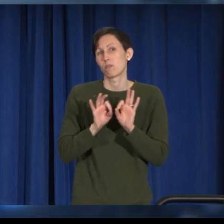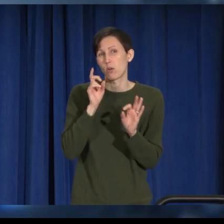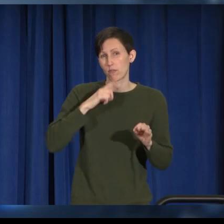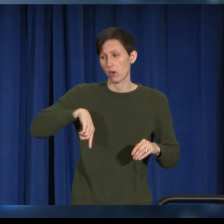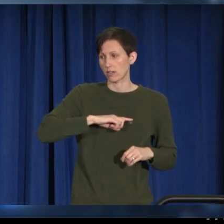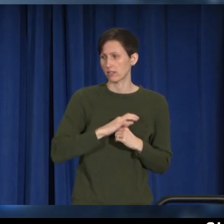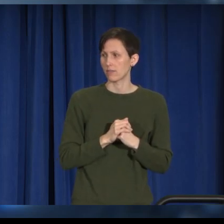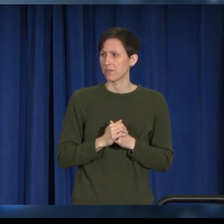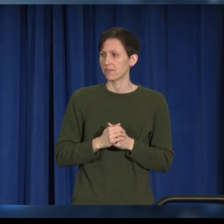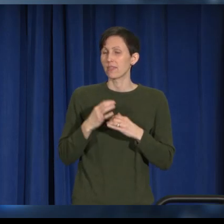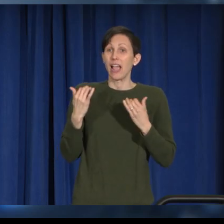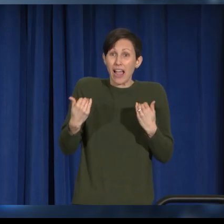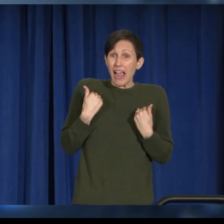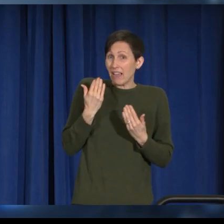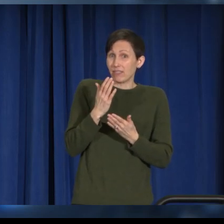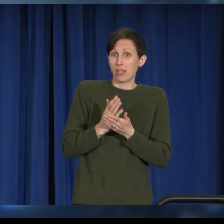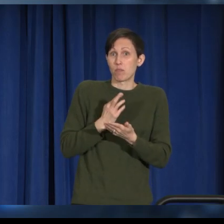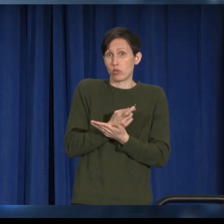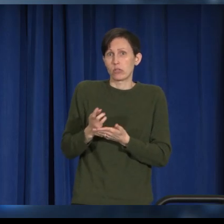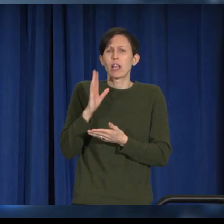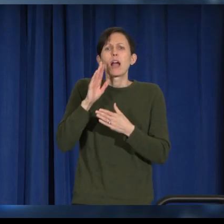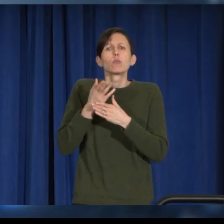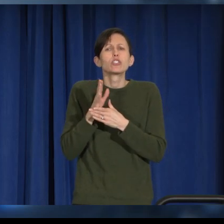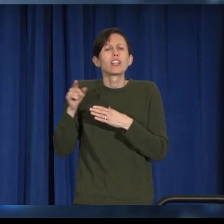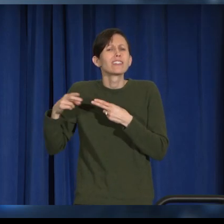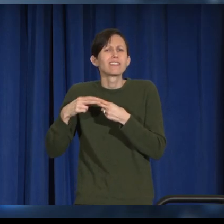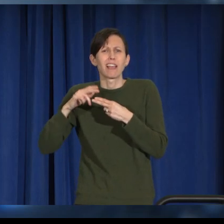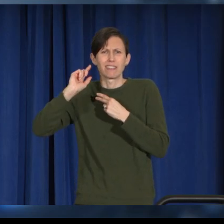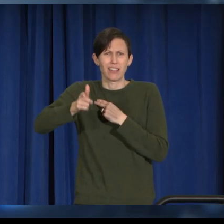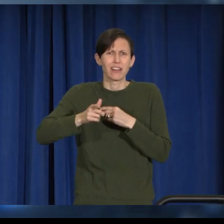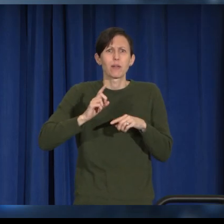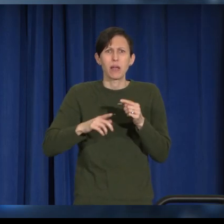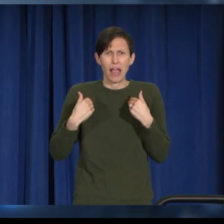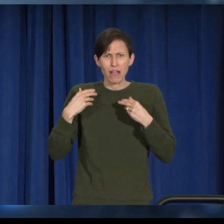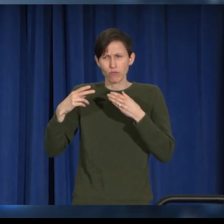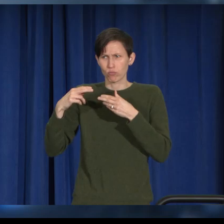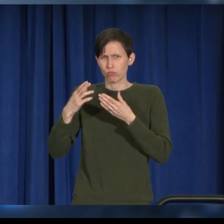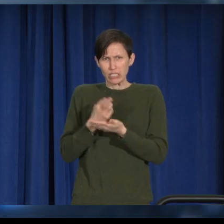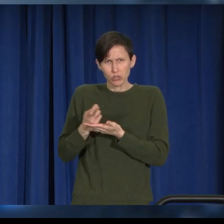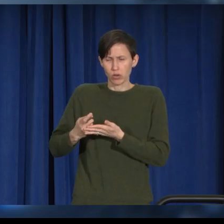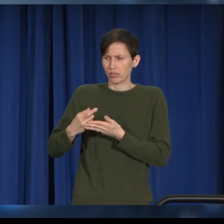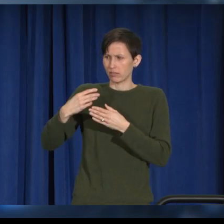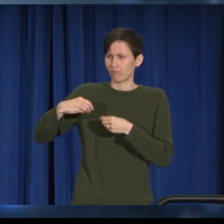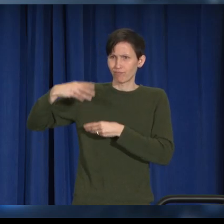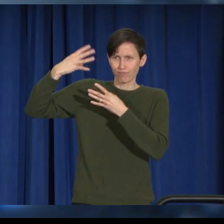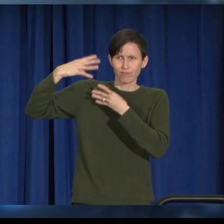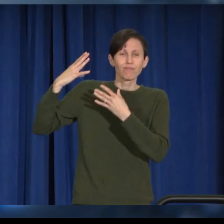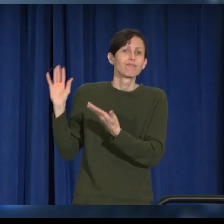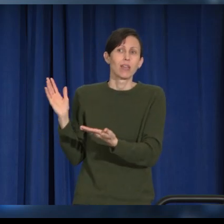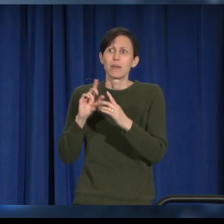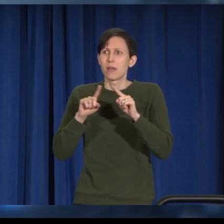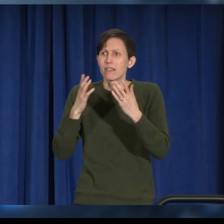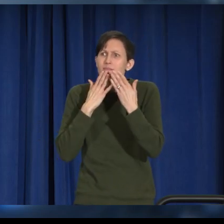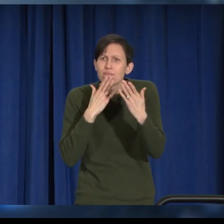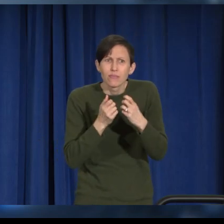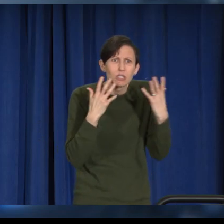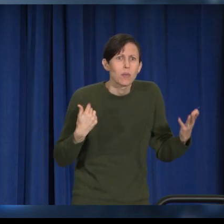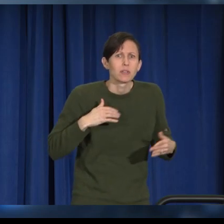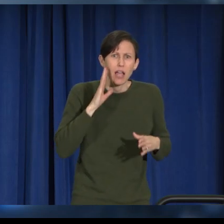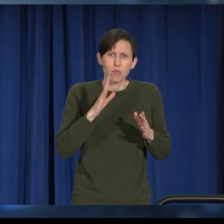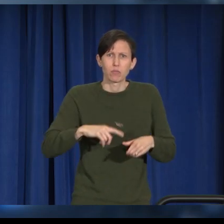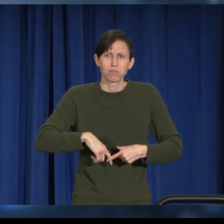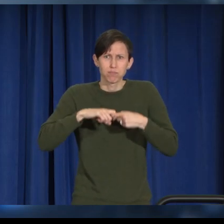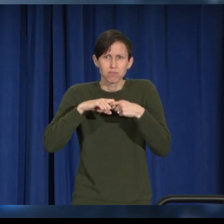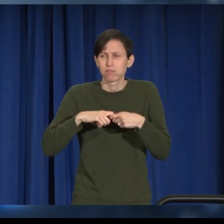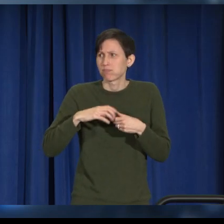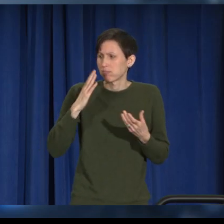some resources. If you're interested, I'll share the slides later on. But thank you very much. I'll leave it there. I know I